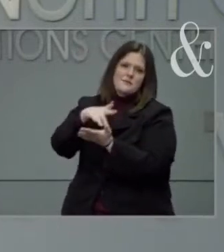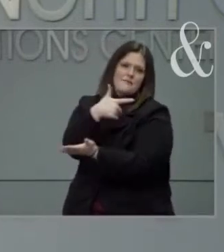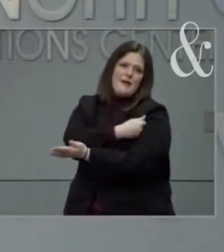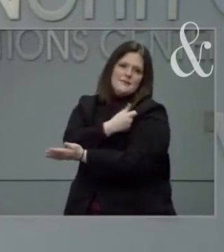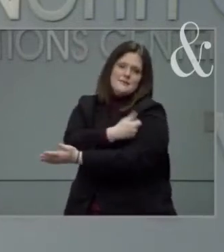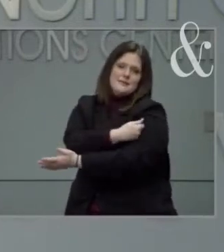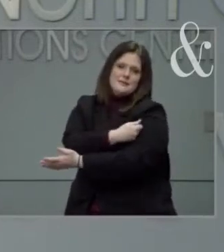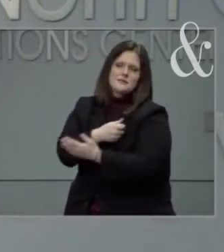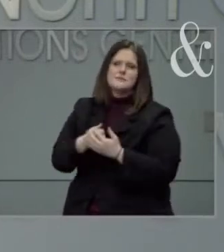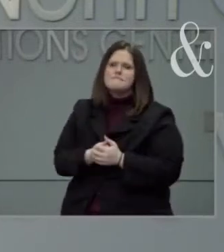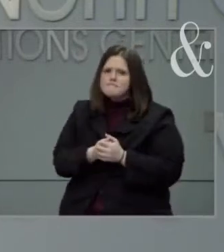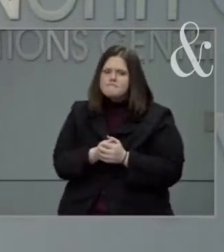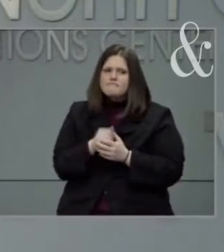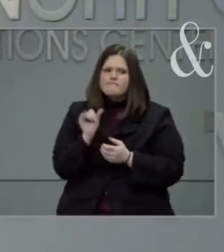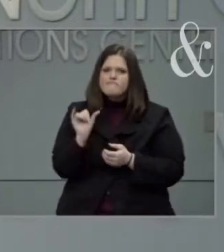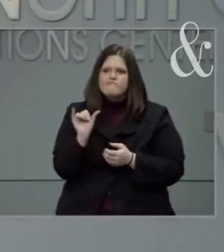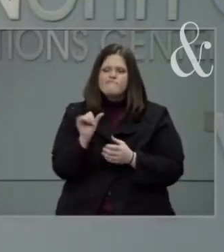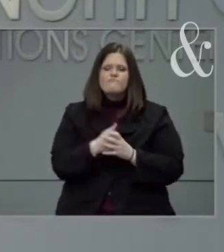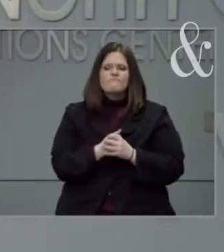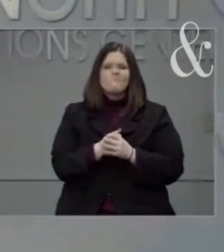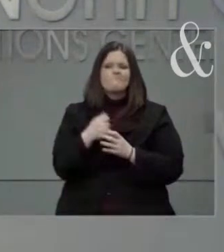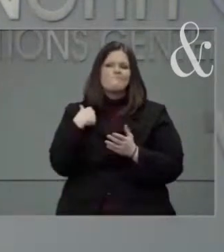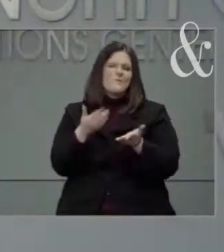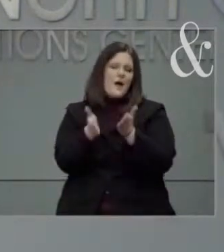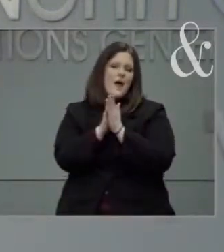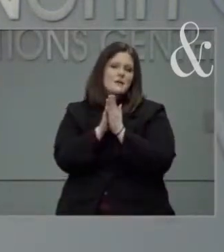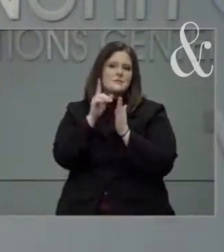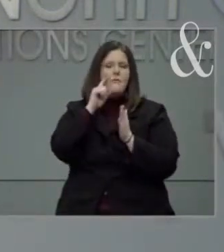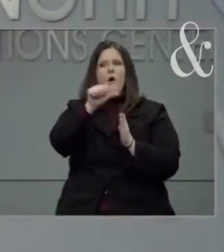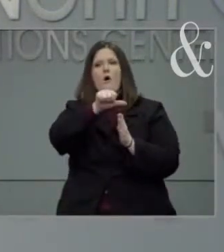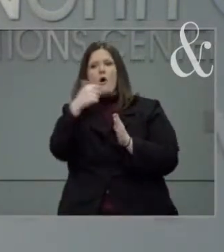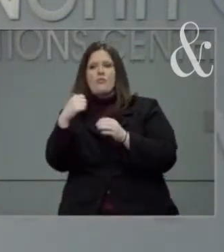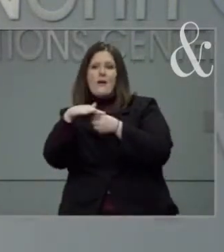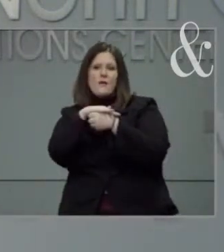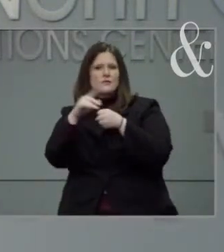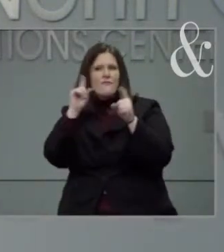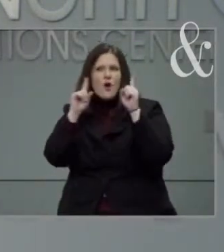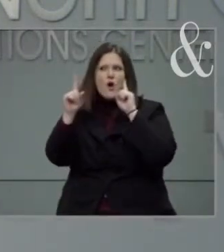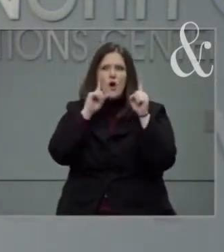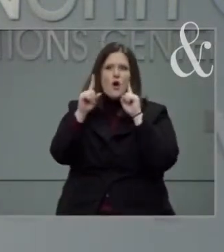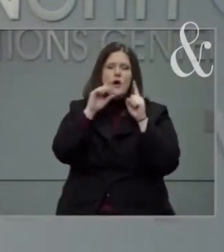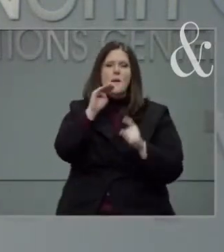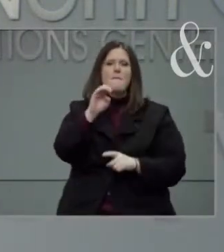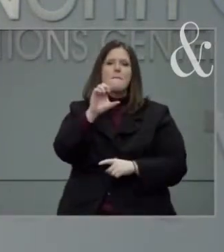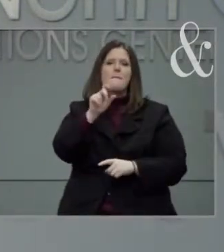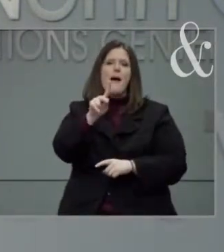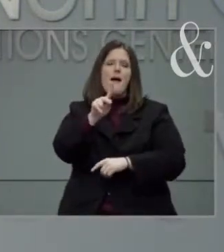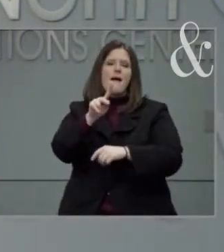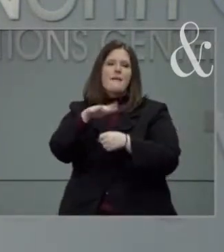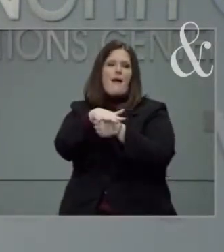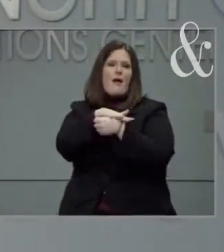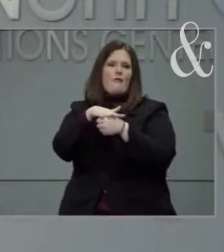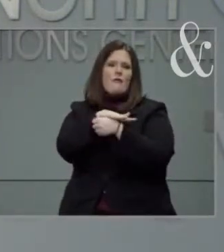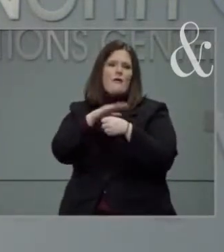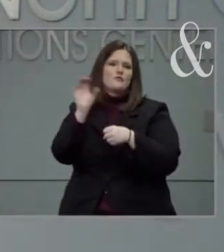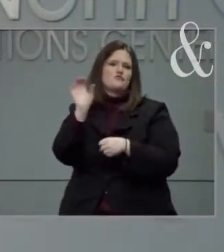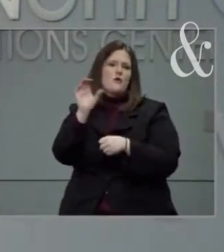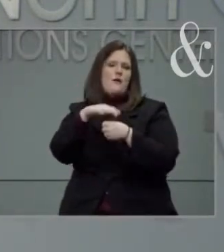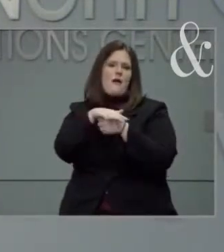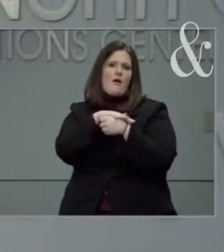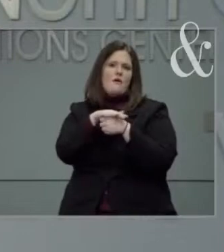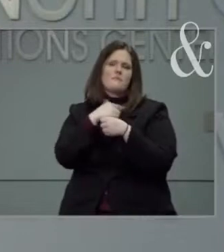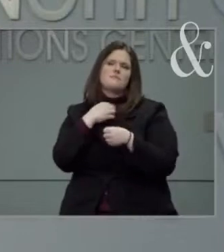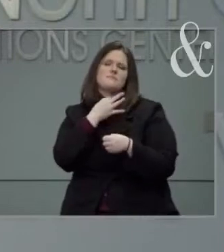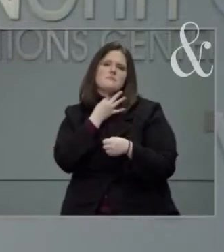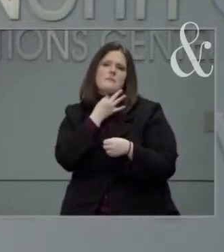yet there are mass numbers of the vaccine being administered in other areas like Mecklenburg County. My question specifically is, what is the North